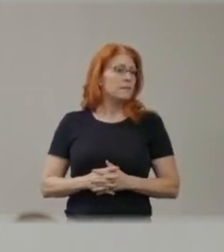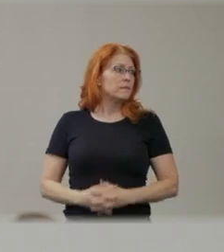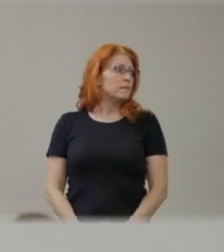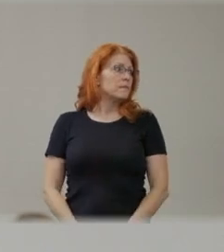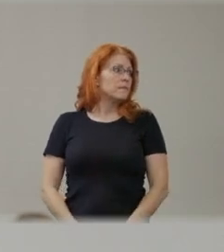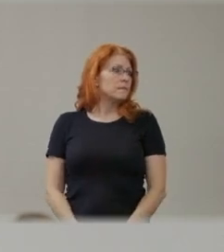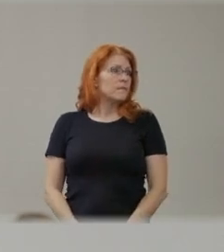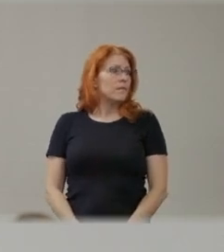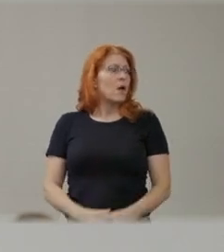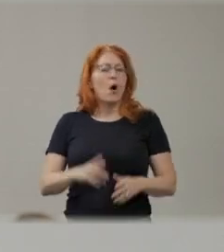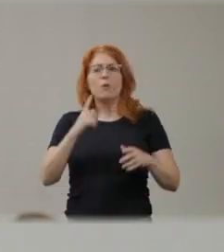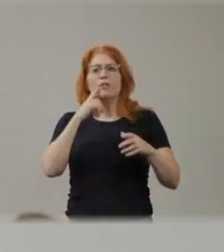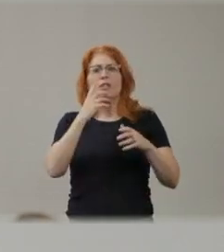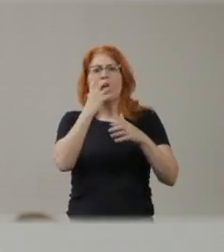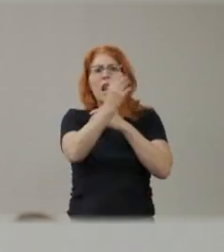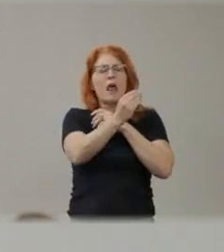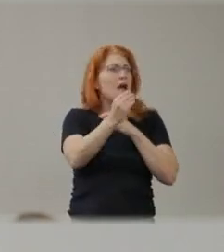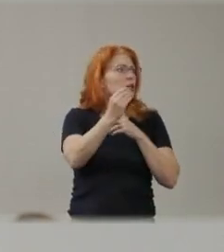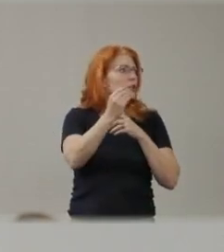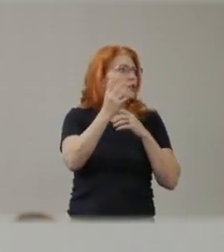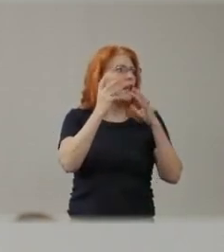second. She's right behind you.